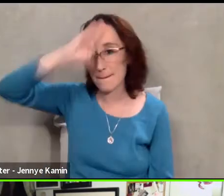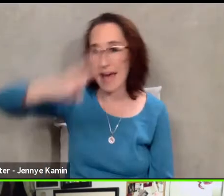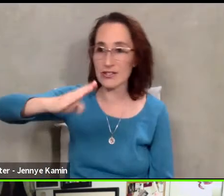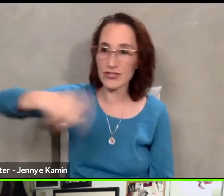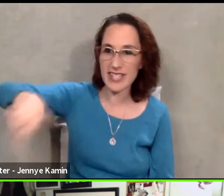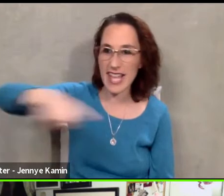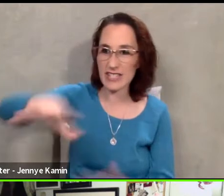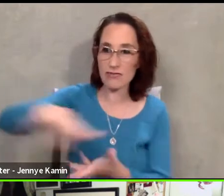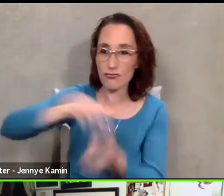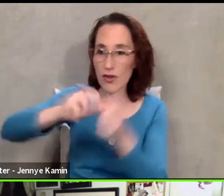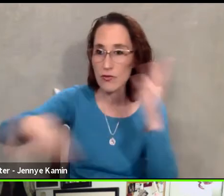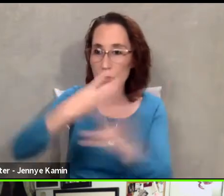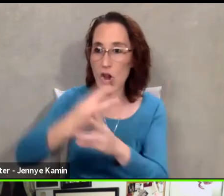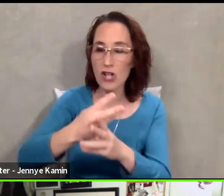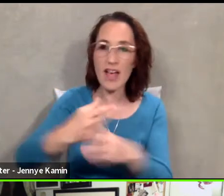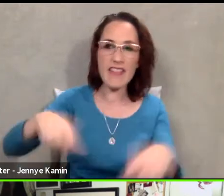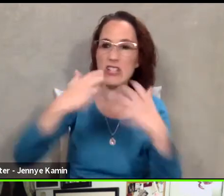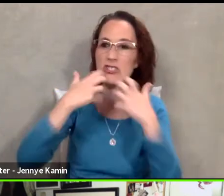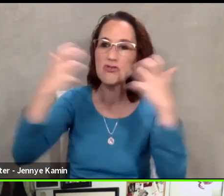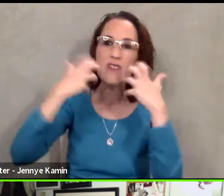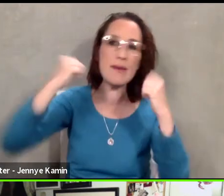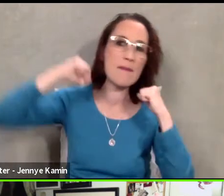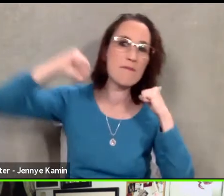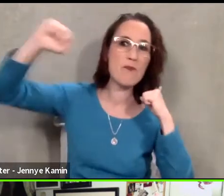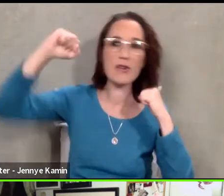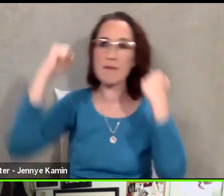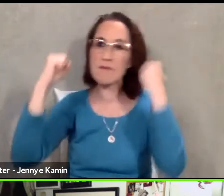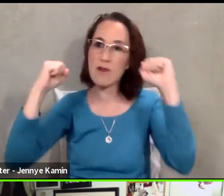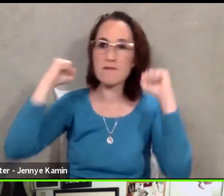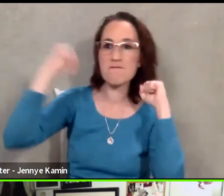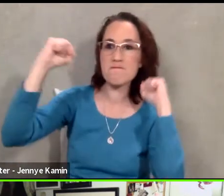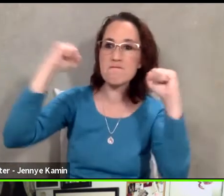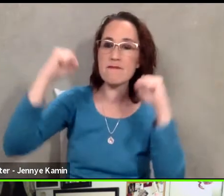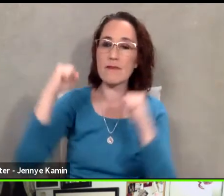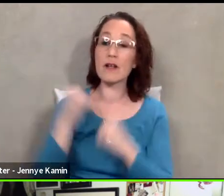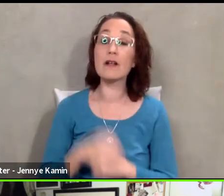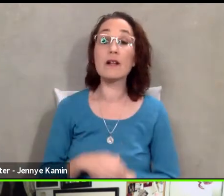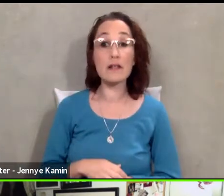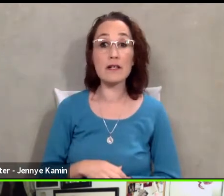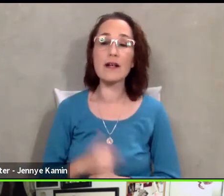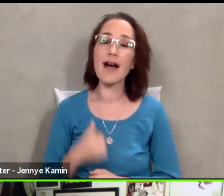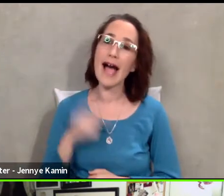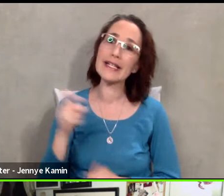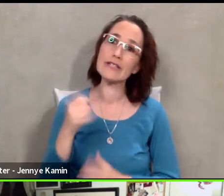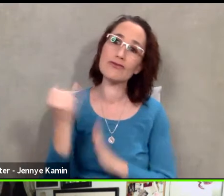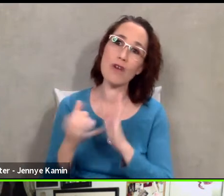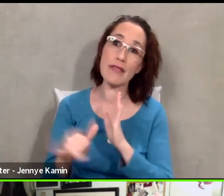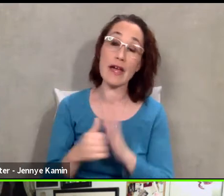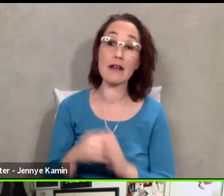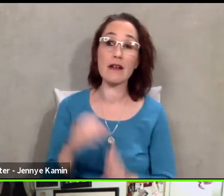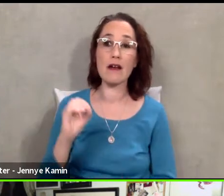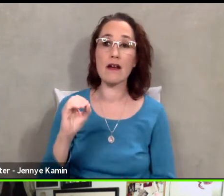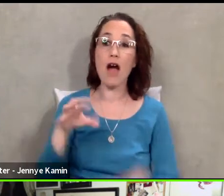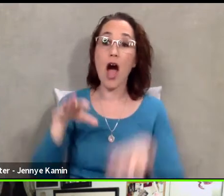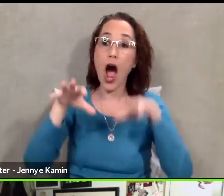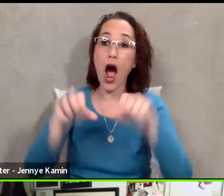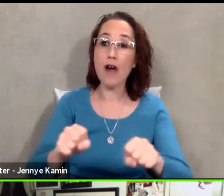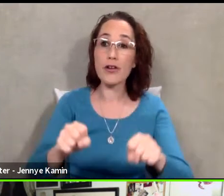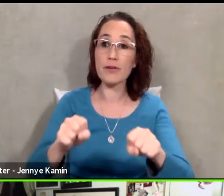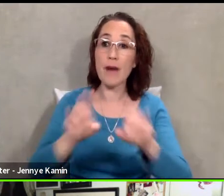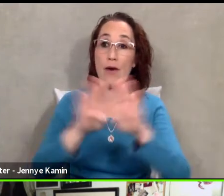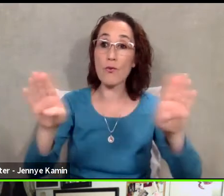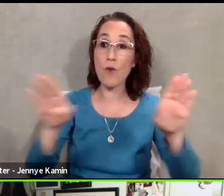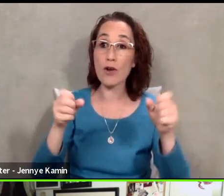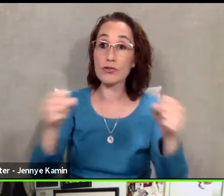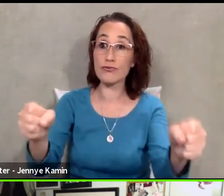and I want to capture that all, right? And so when Occupy happened, that was when I started using my art